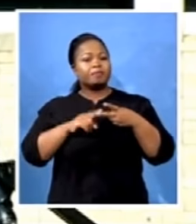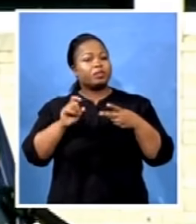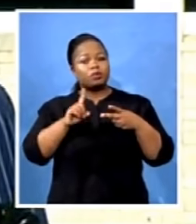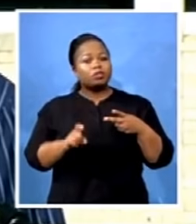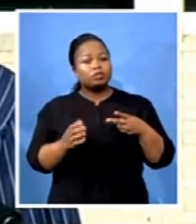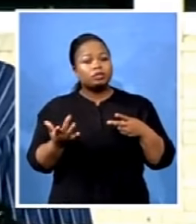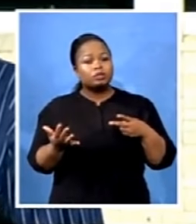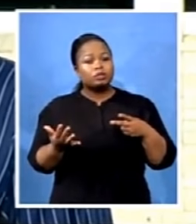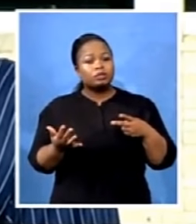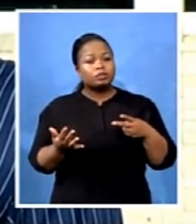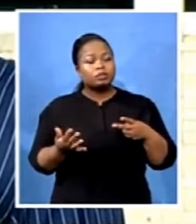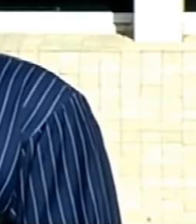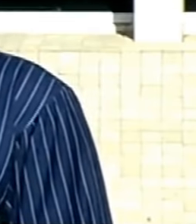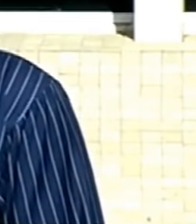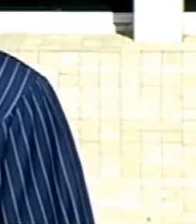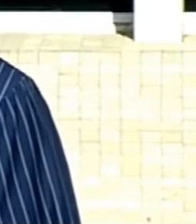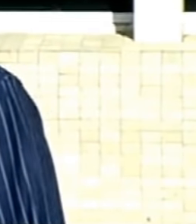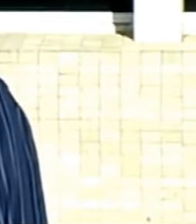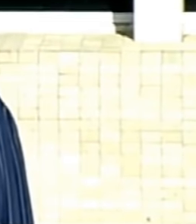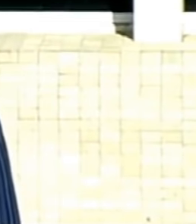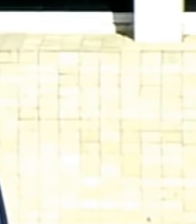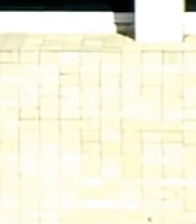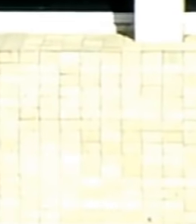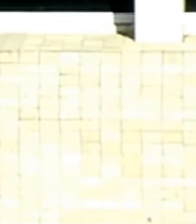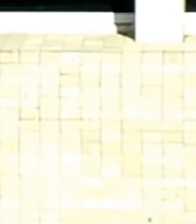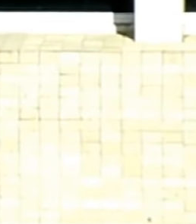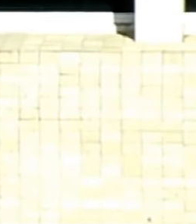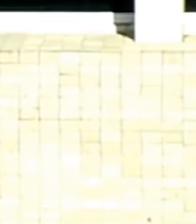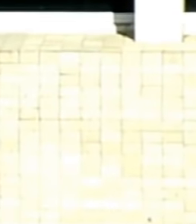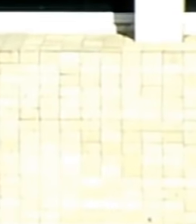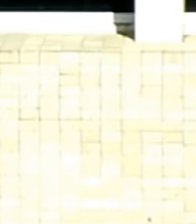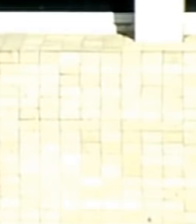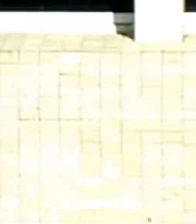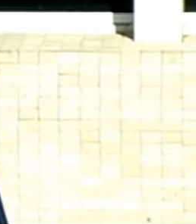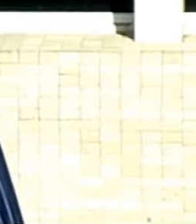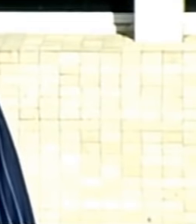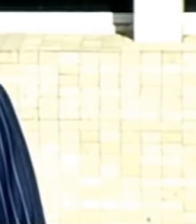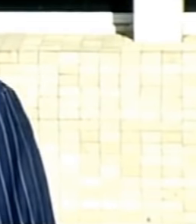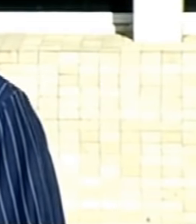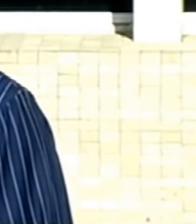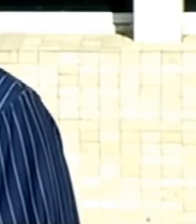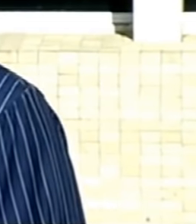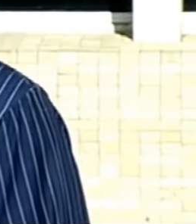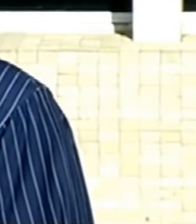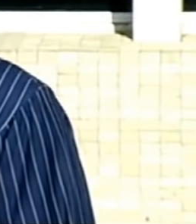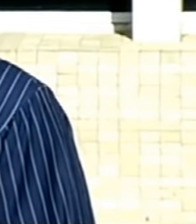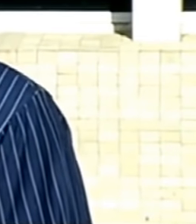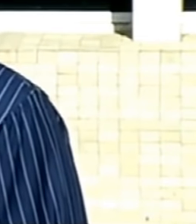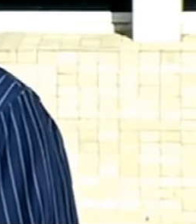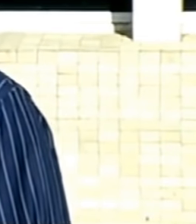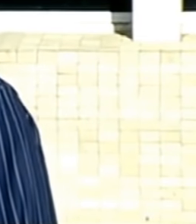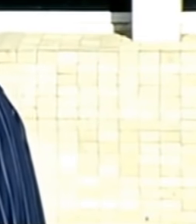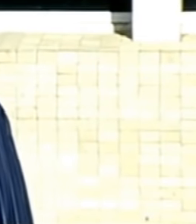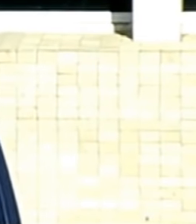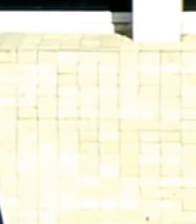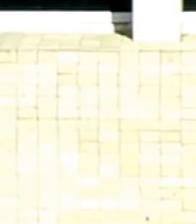greater Valley. Yes, structural innovation must be the new thing. And the money we spend, there must be value for